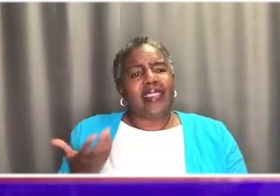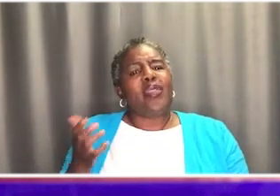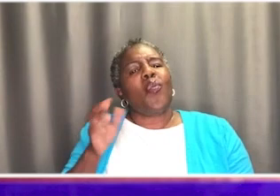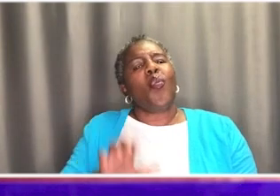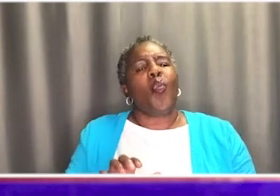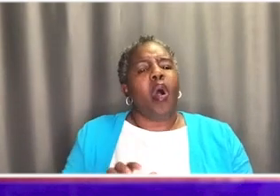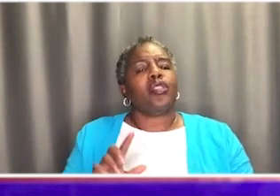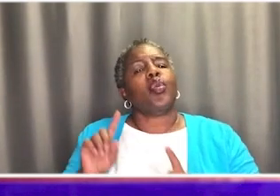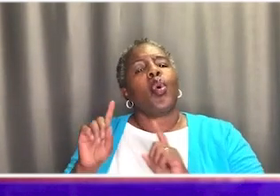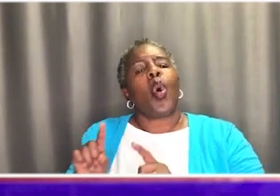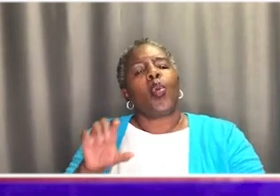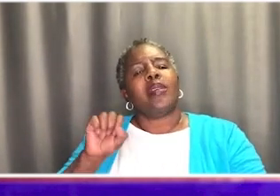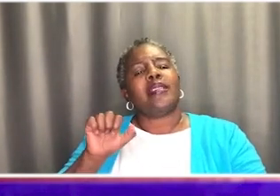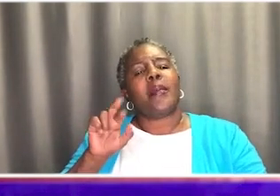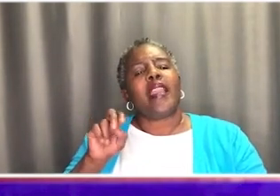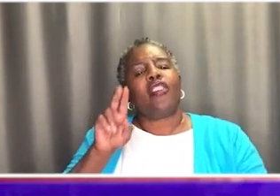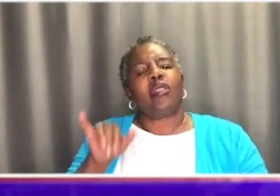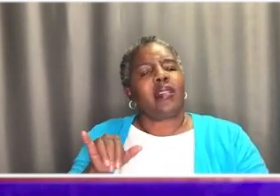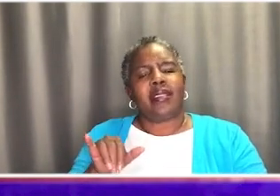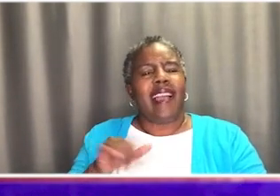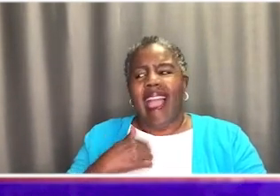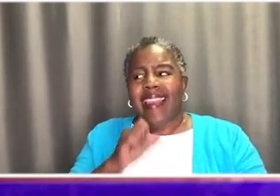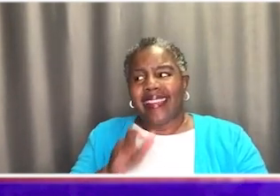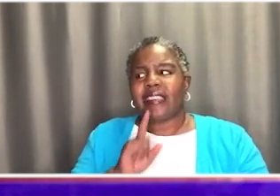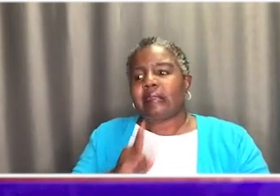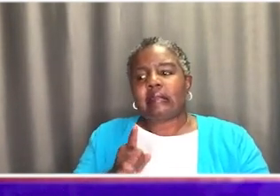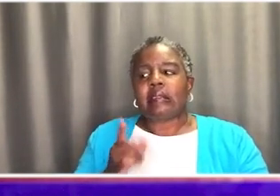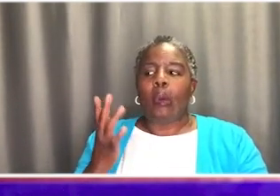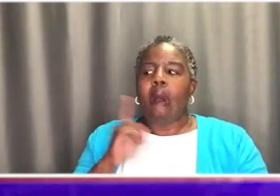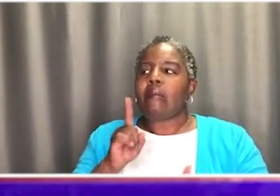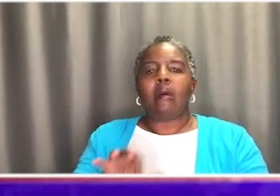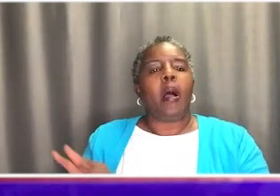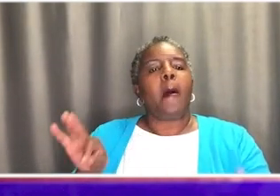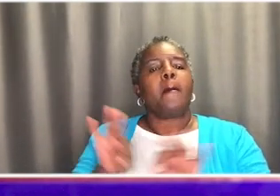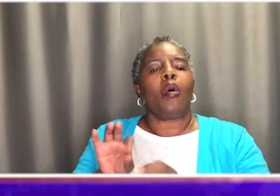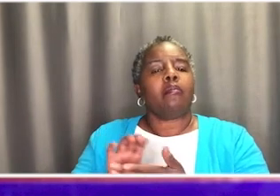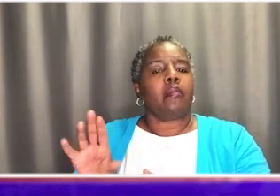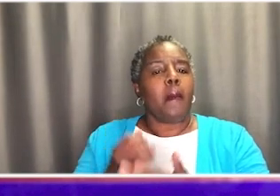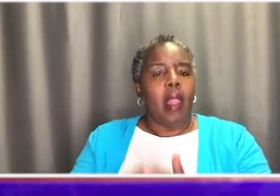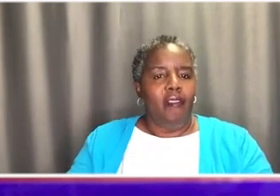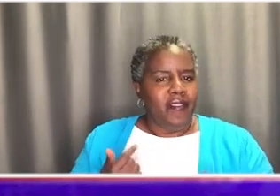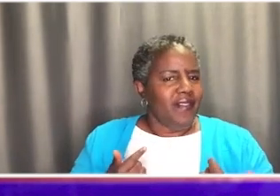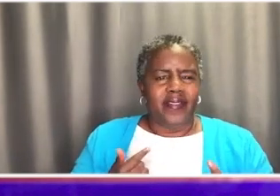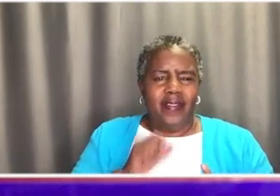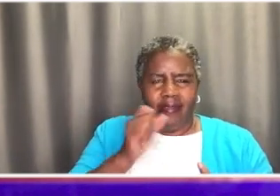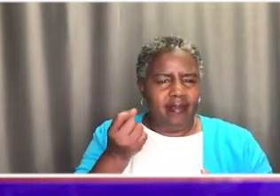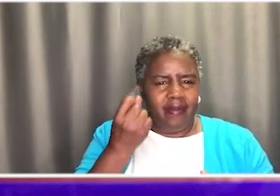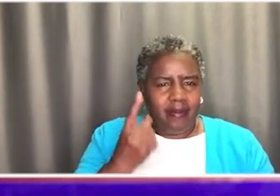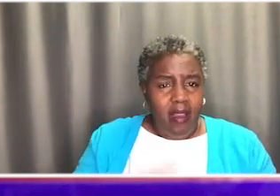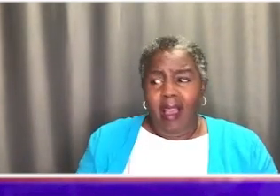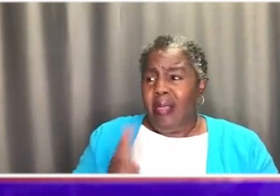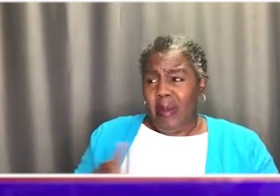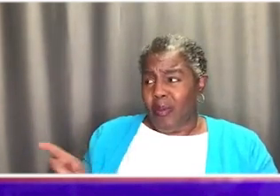want to go to seminary. I didn't see the importance of making the investment of my life. The people